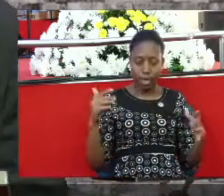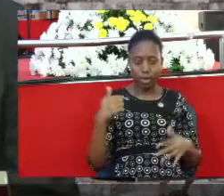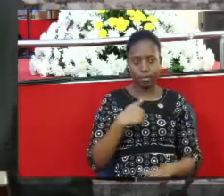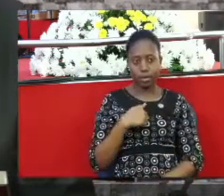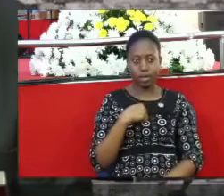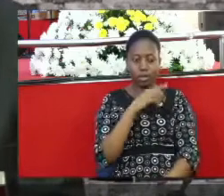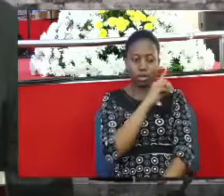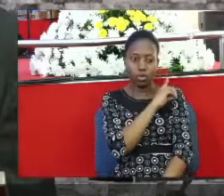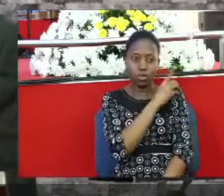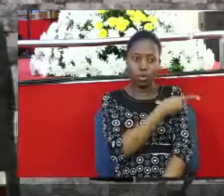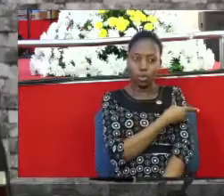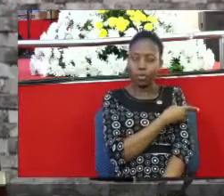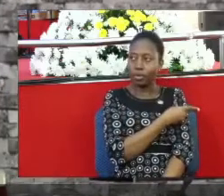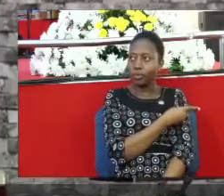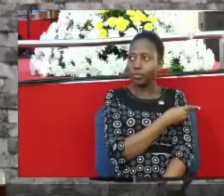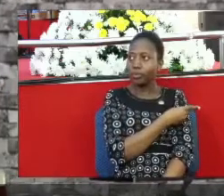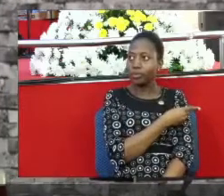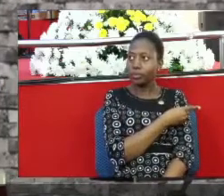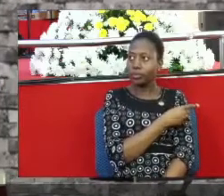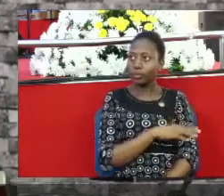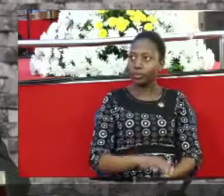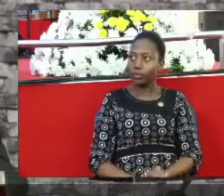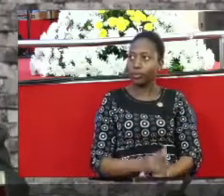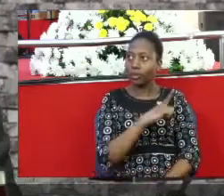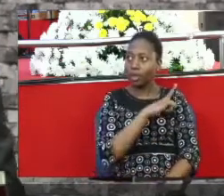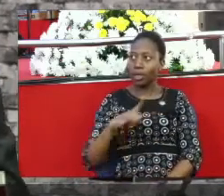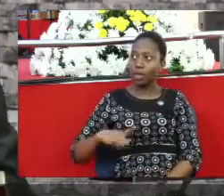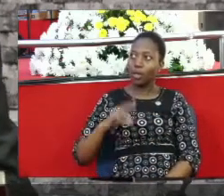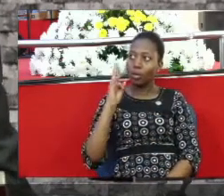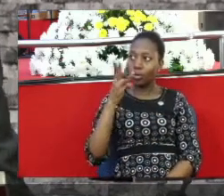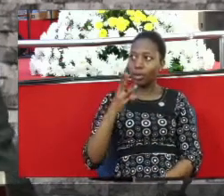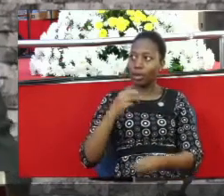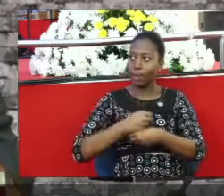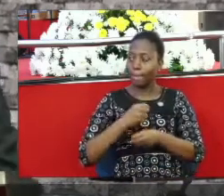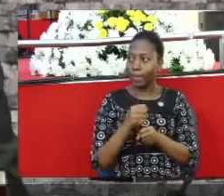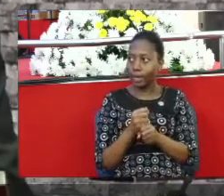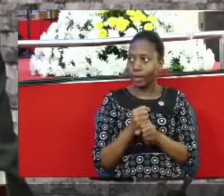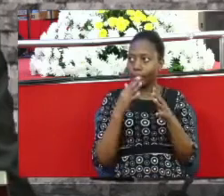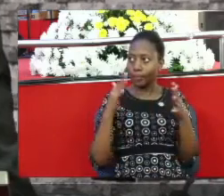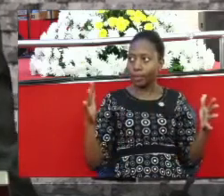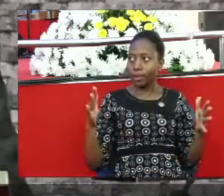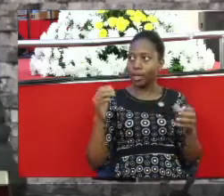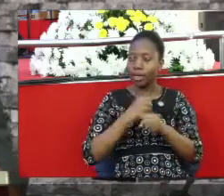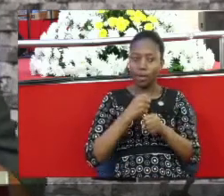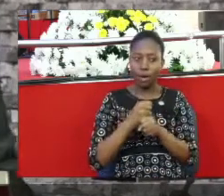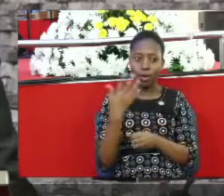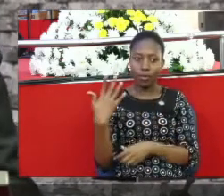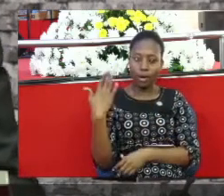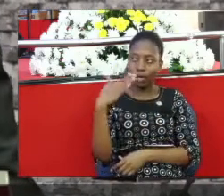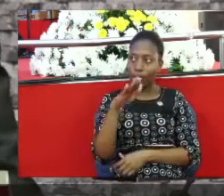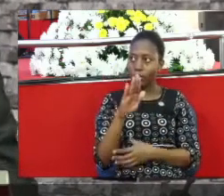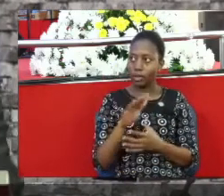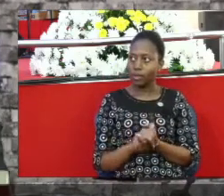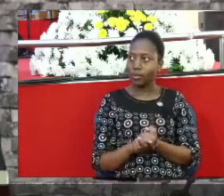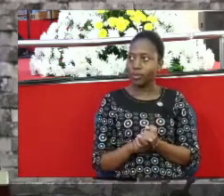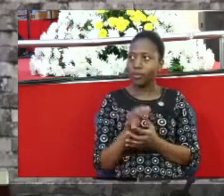Deuteronomy 30:9. The Lord your God will make you abound in all the work of your hand, in the fruit of your body, in the increase of your livestock, and